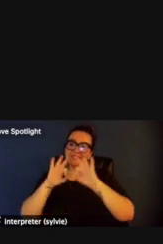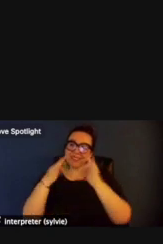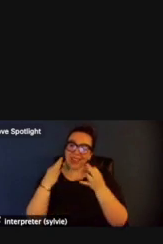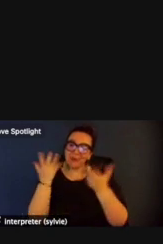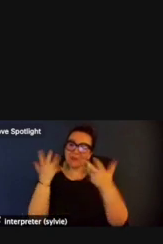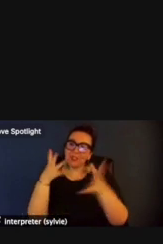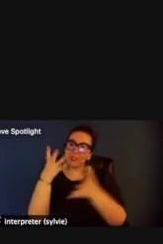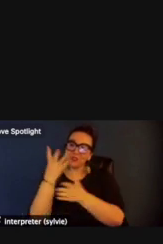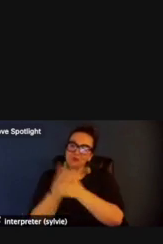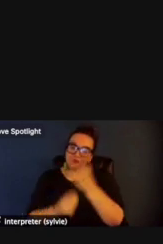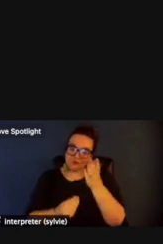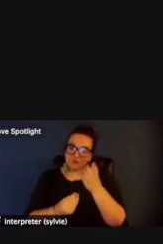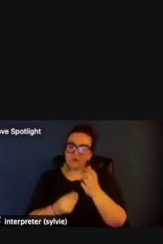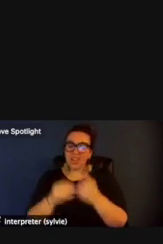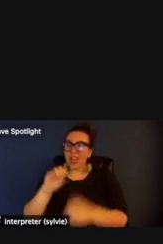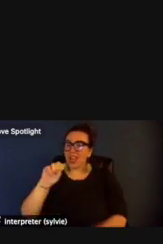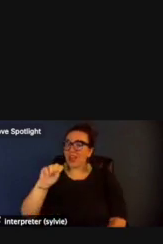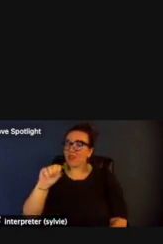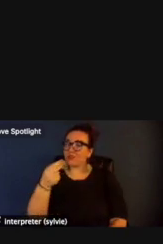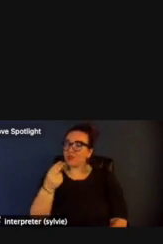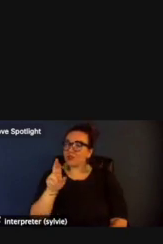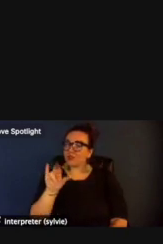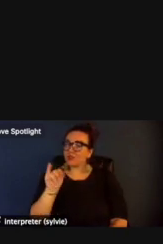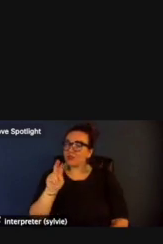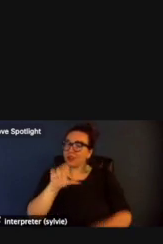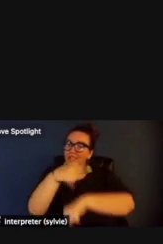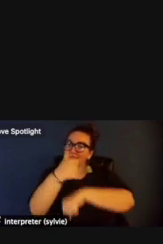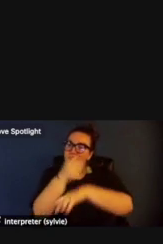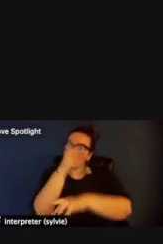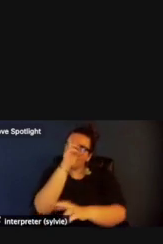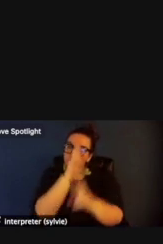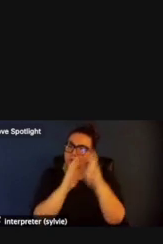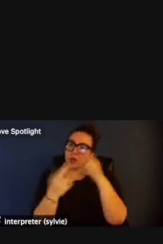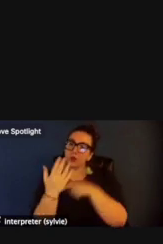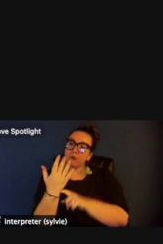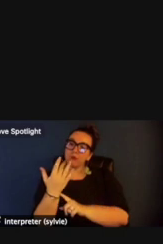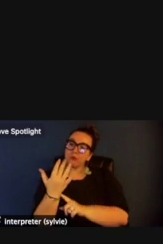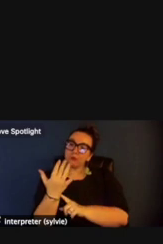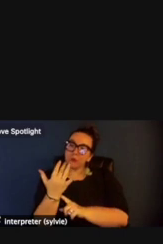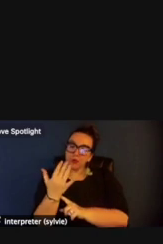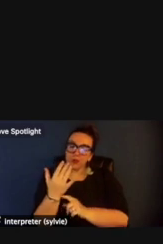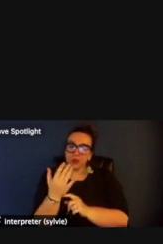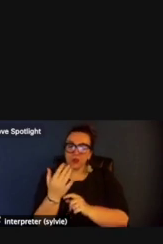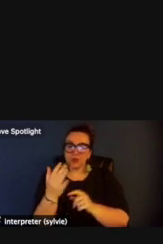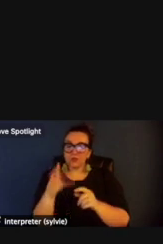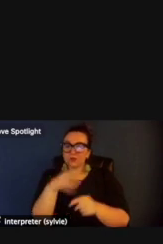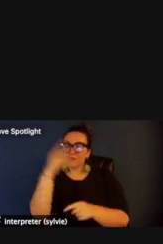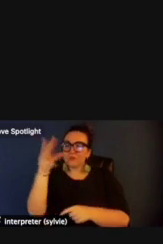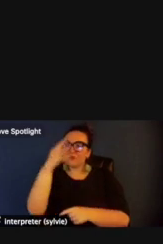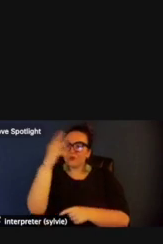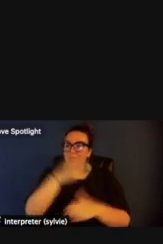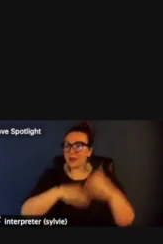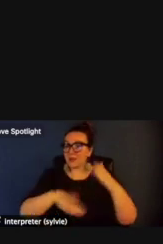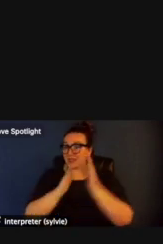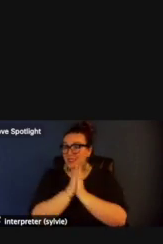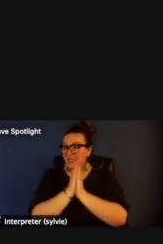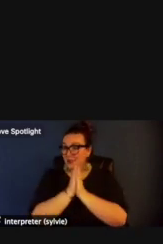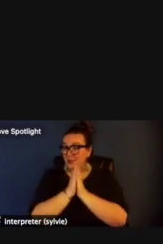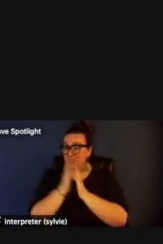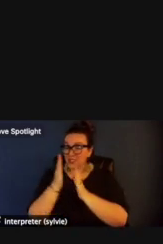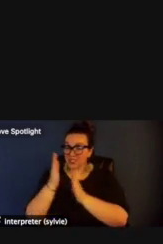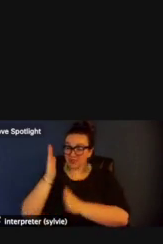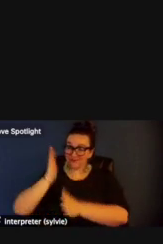are shrines and altars, and they burn incense and they remember and basically worship their ancestors. And this on the